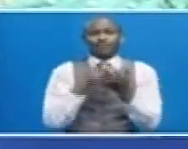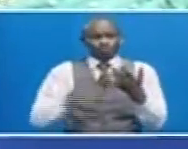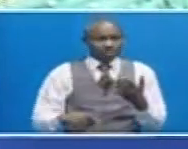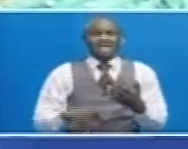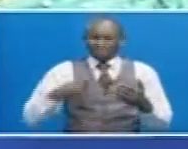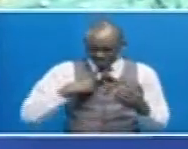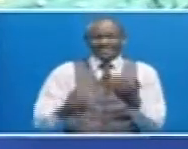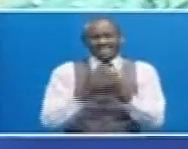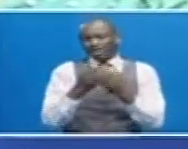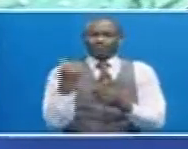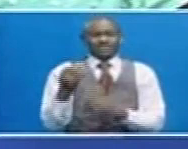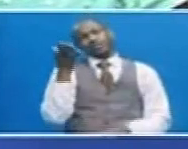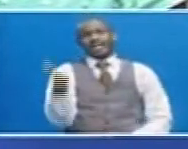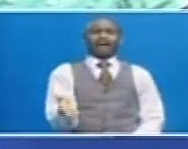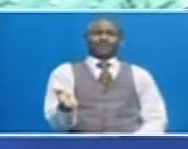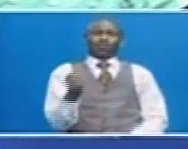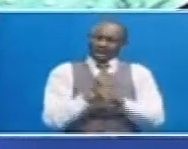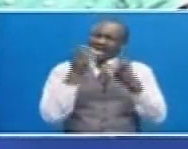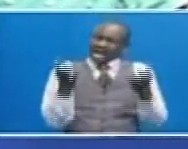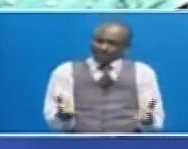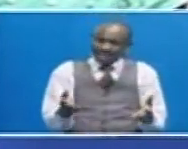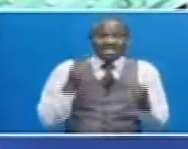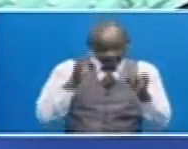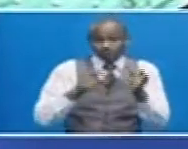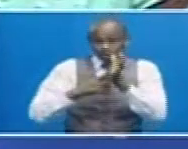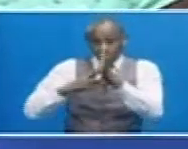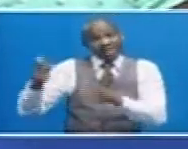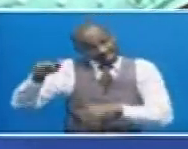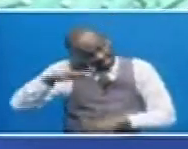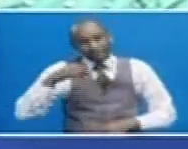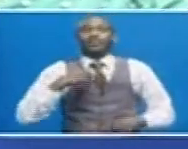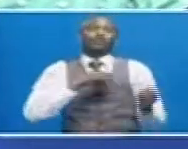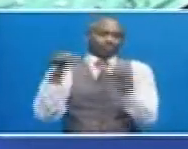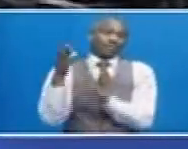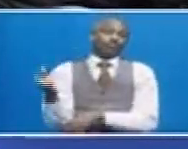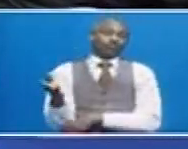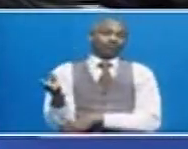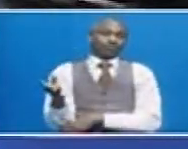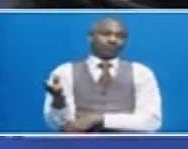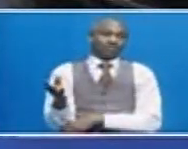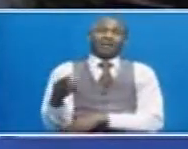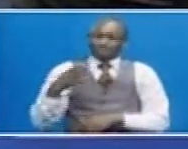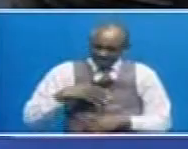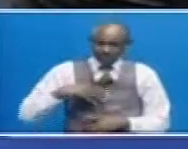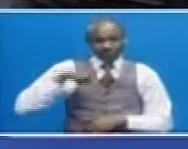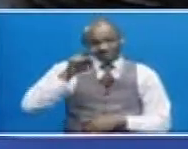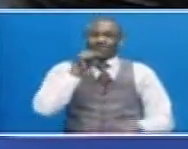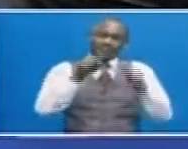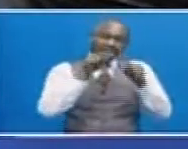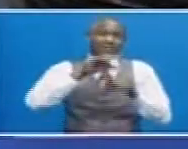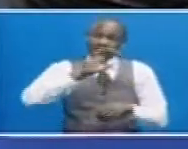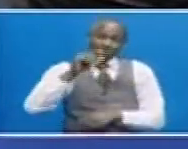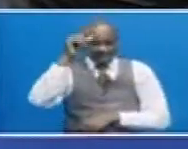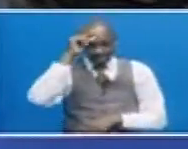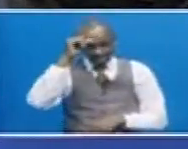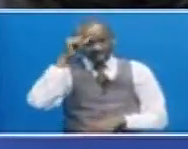ndio tunalelea watoto tutahama tuende wapi. Tujaonyeshwa mahali ya kwenda. Tukionyeshwa sisi tutaenda tukatai. Residents are blaming the county government